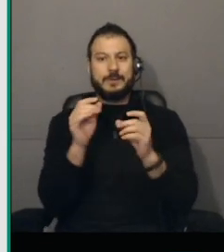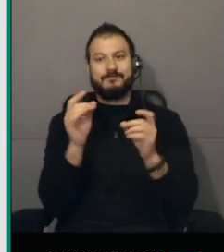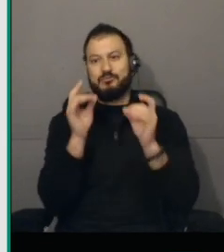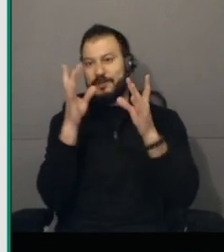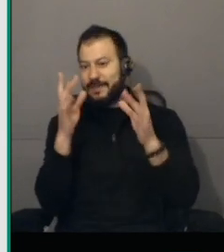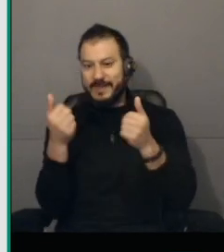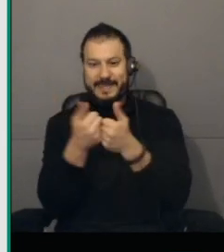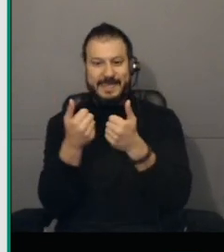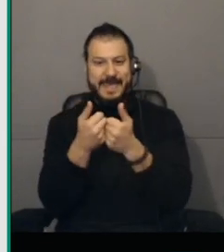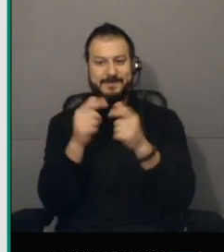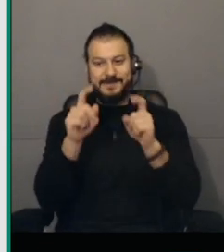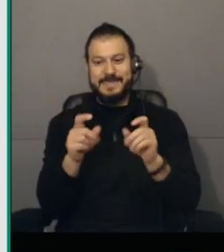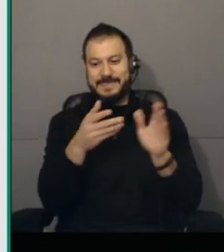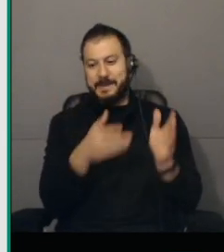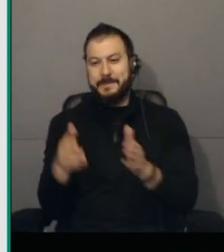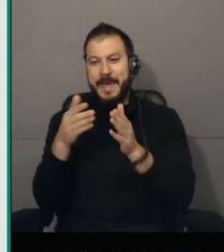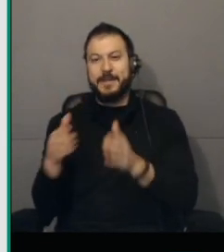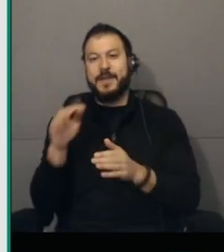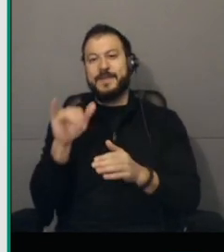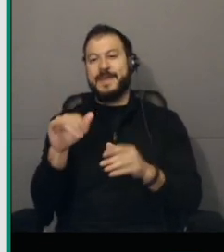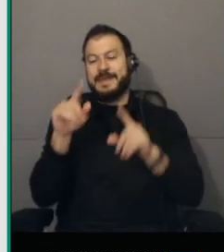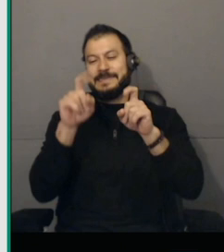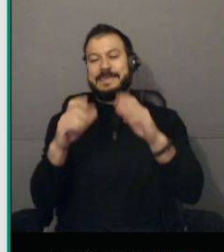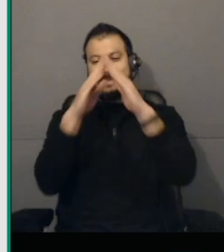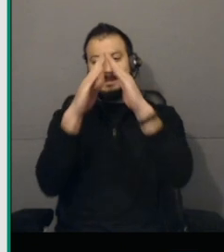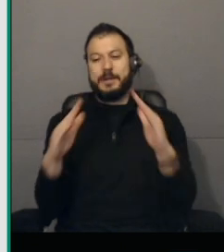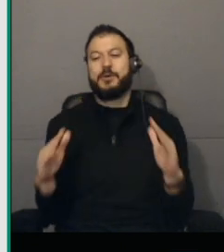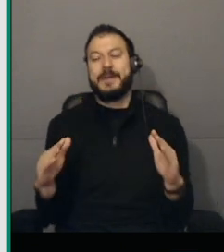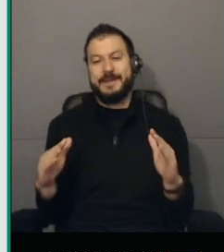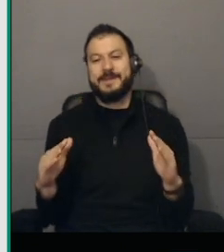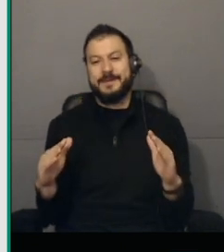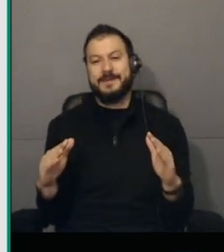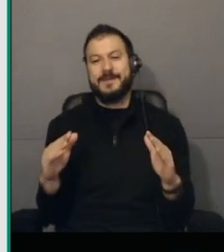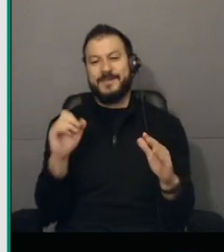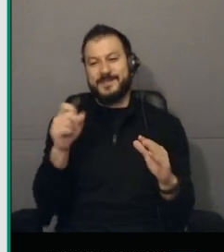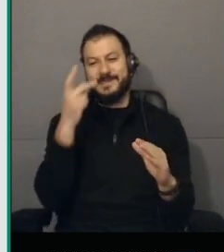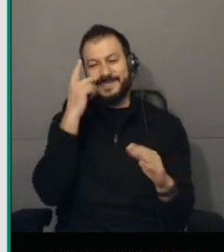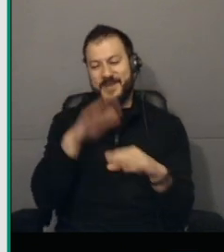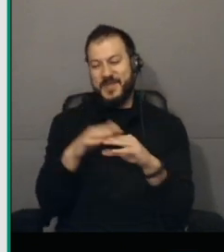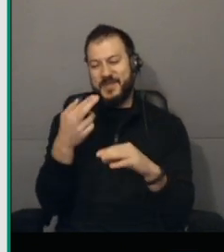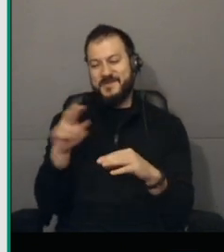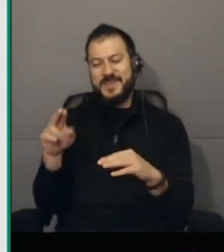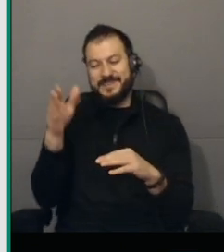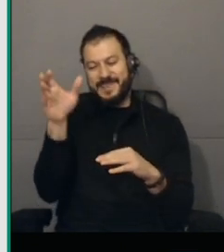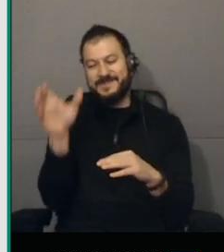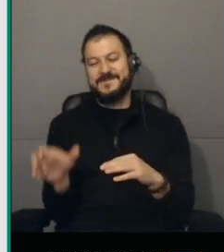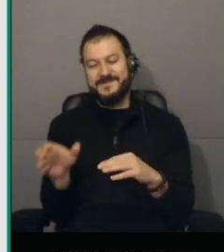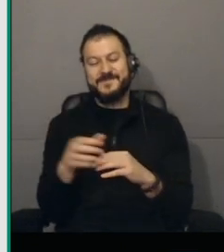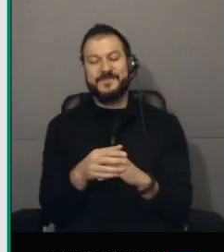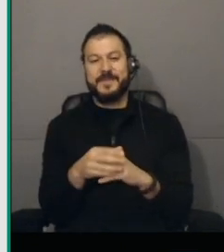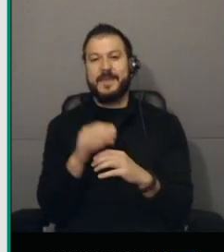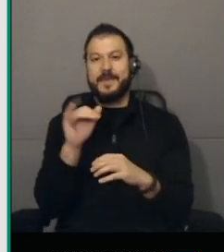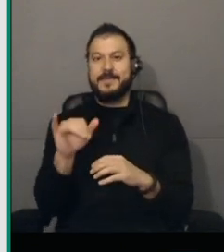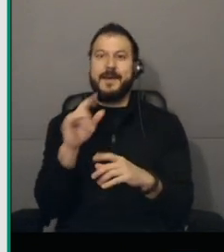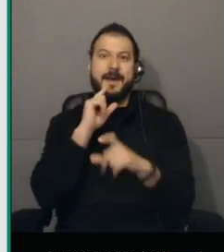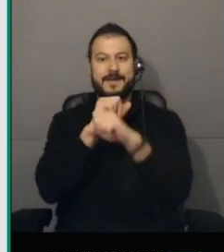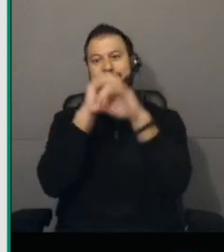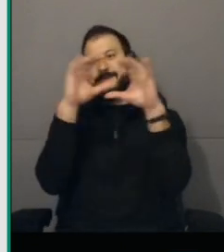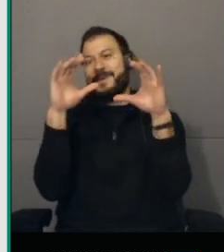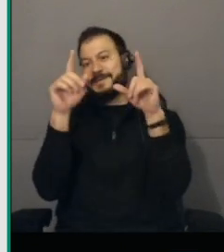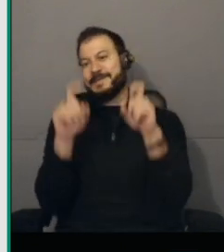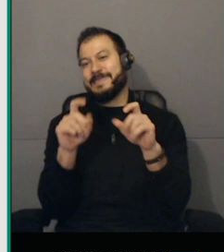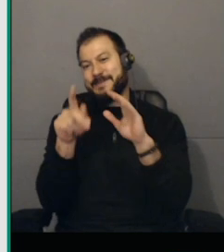prolific game testing pattern is known as the test pyramid, which you can see on the right side of the slide. Considered the ideal test